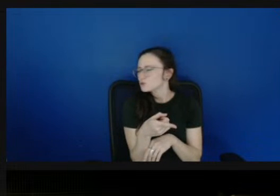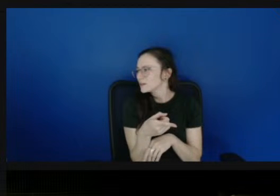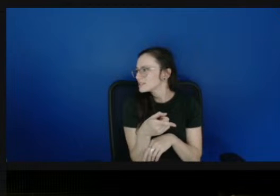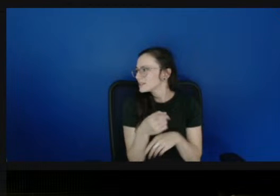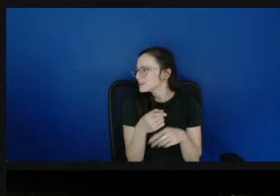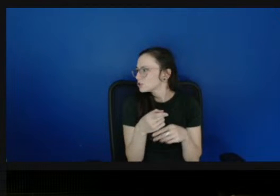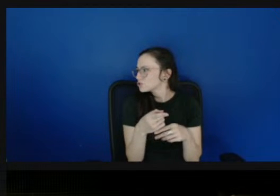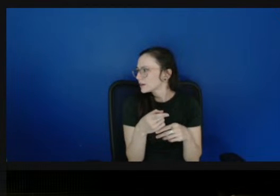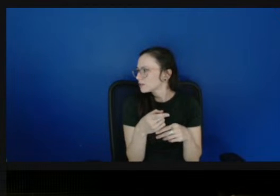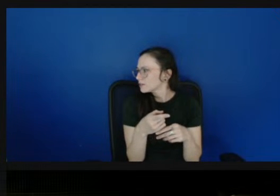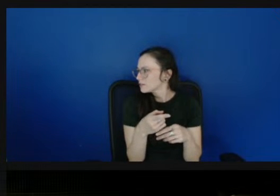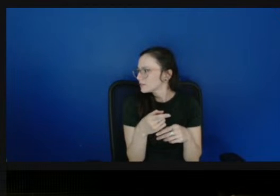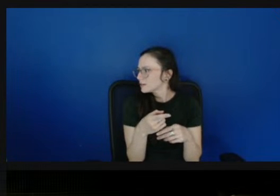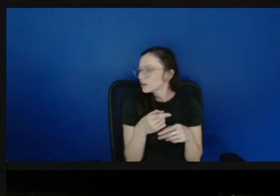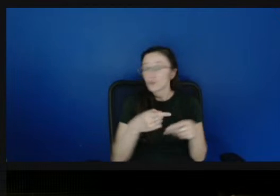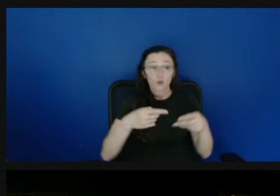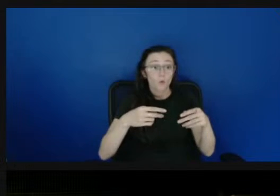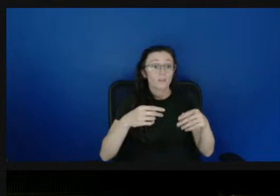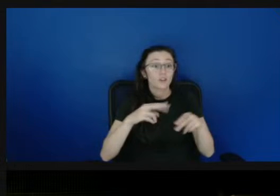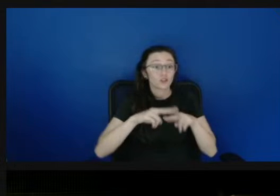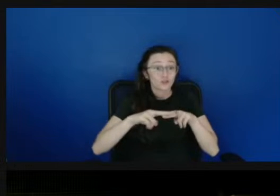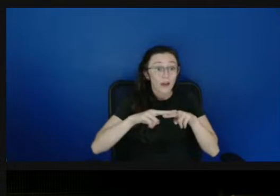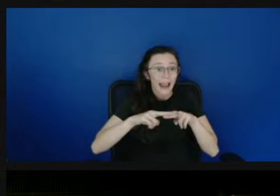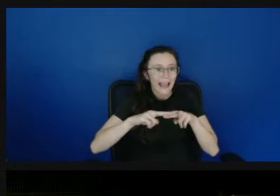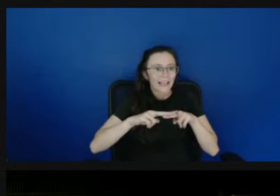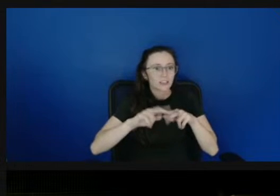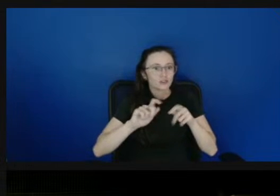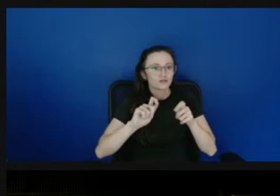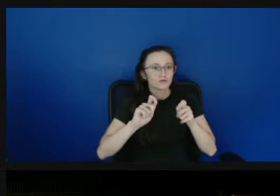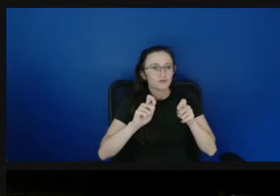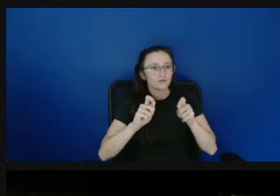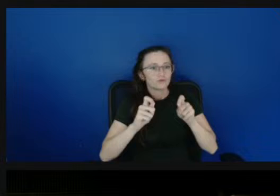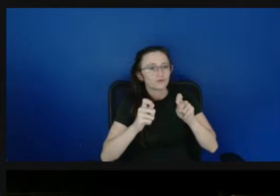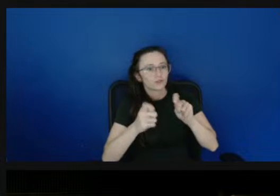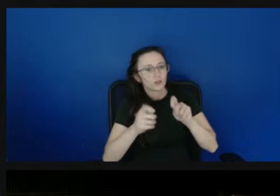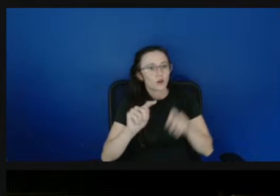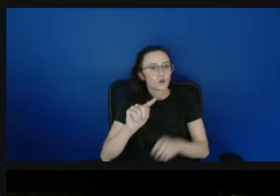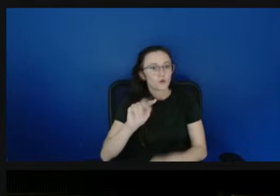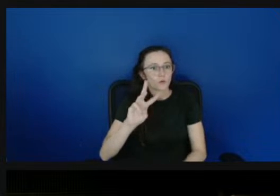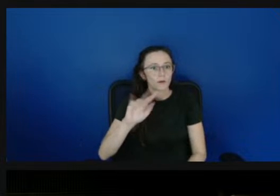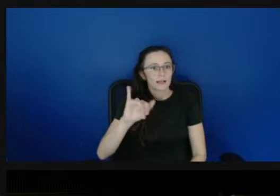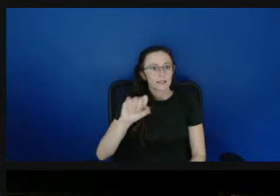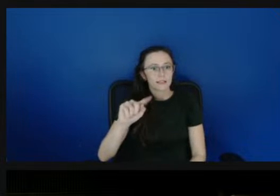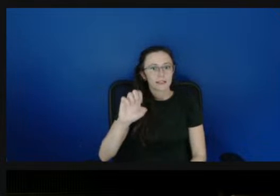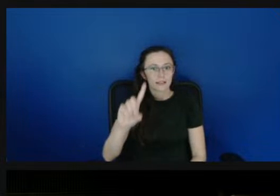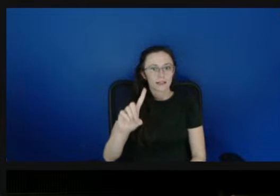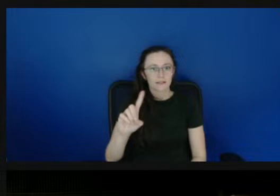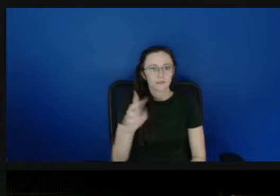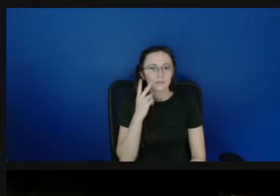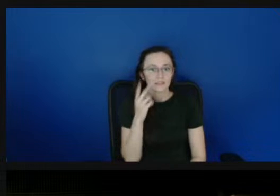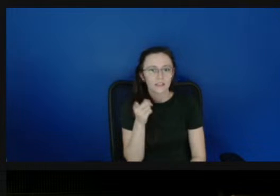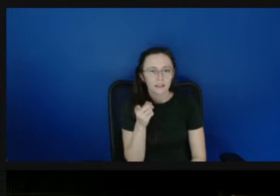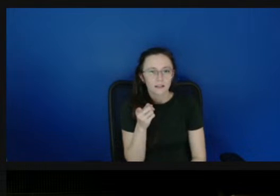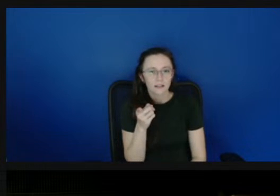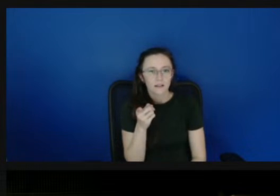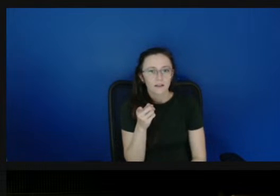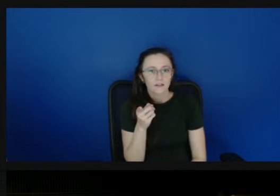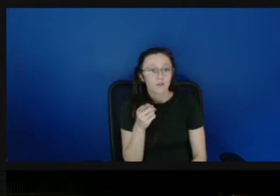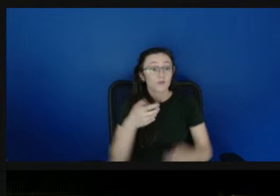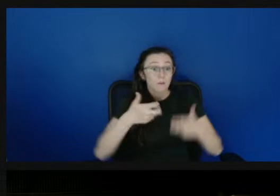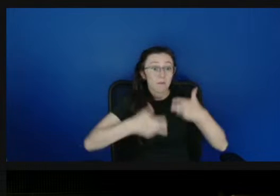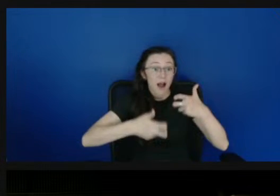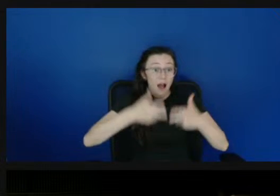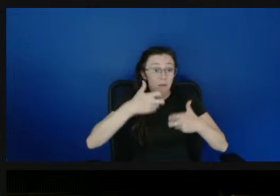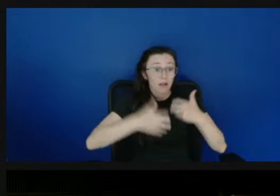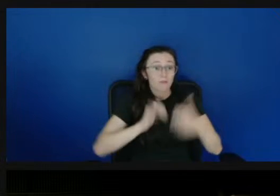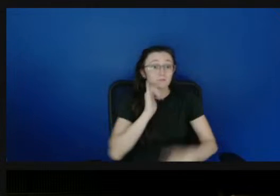here, is they were waiting at the train station to catch the train out, but there was a big problem with the tracks right